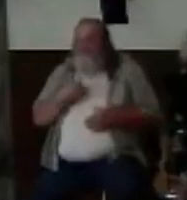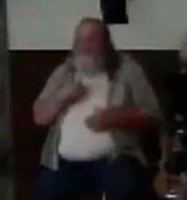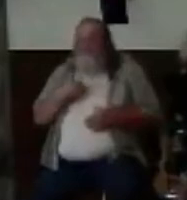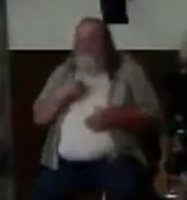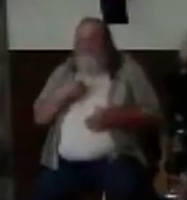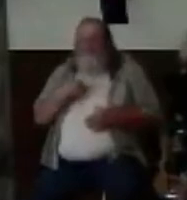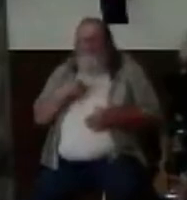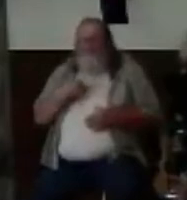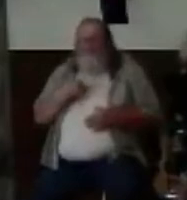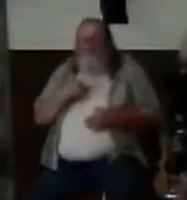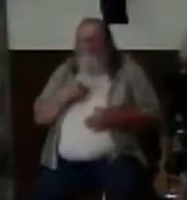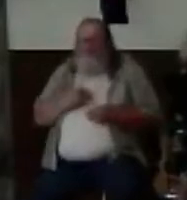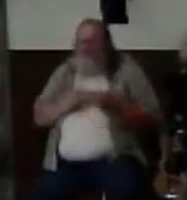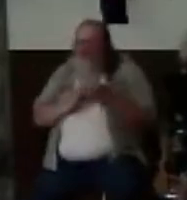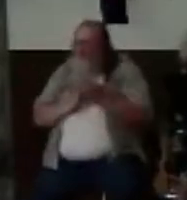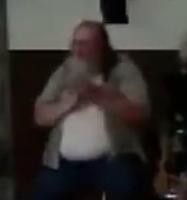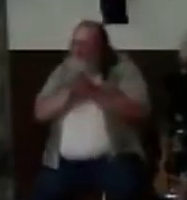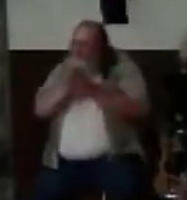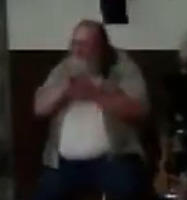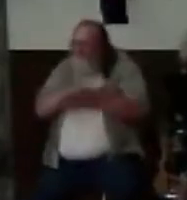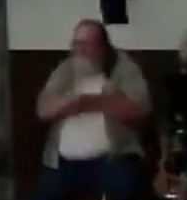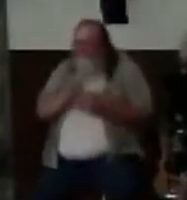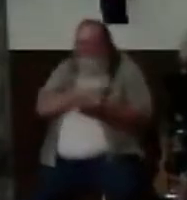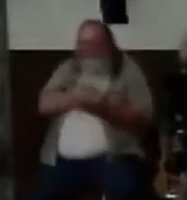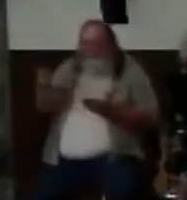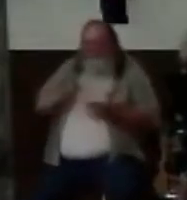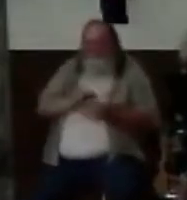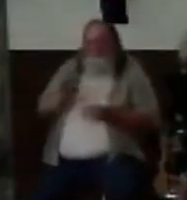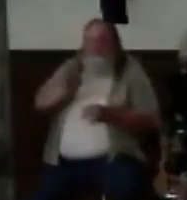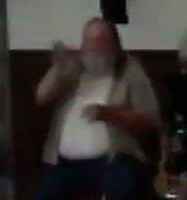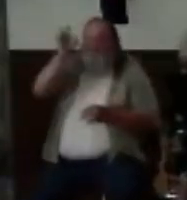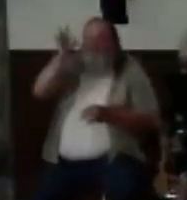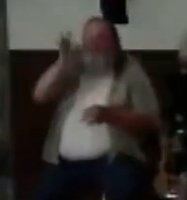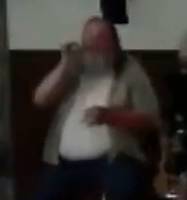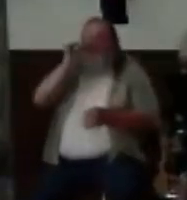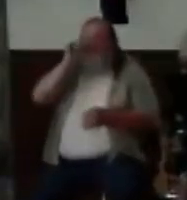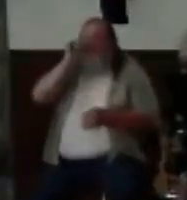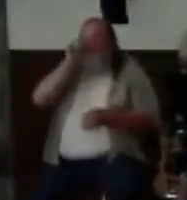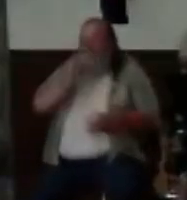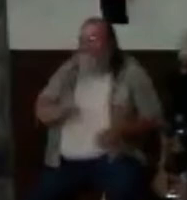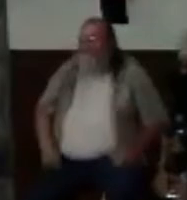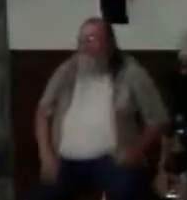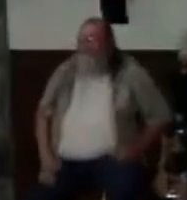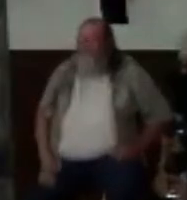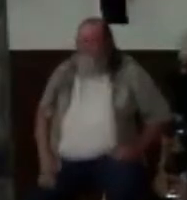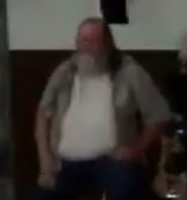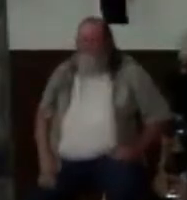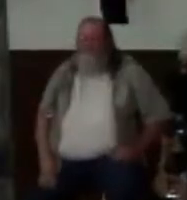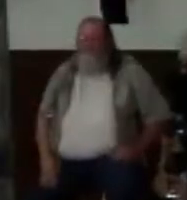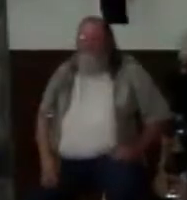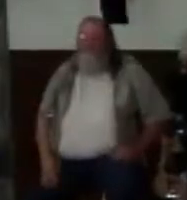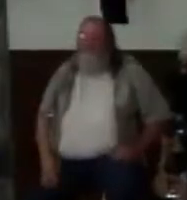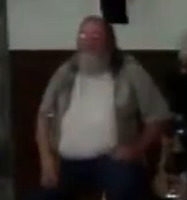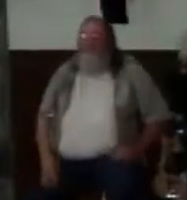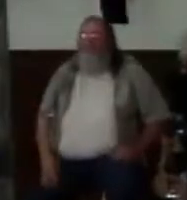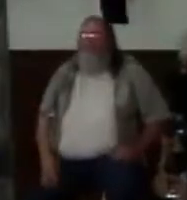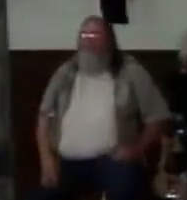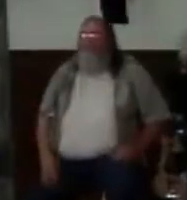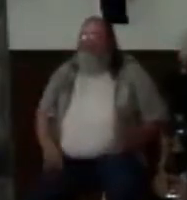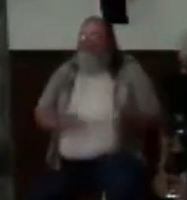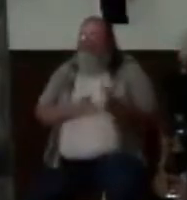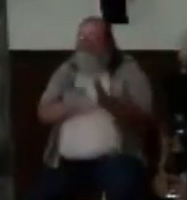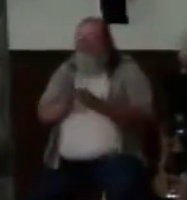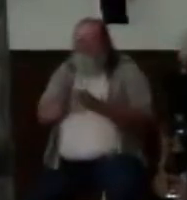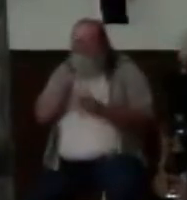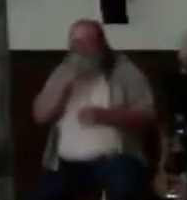Holy Spirit, what does he do? What does his word say that he will do? Replenish his people. Jesus told the